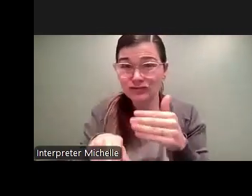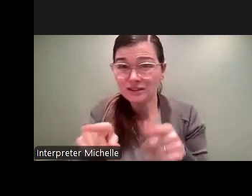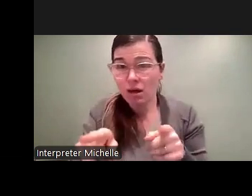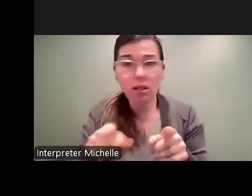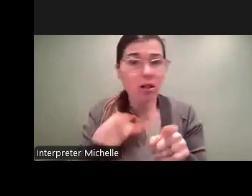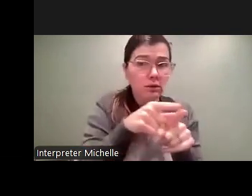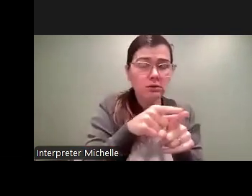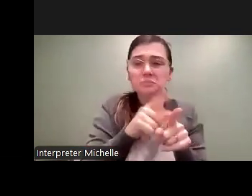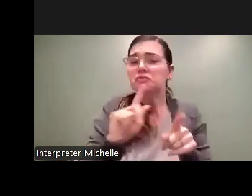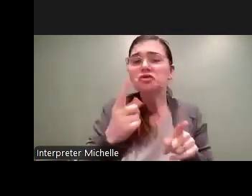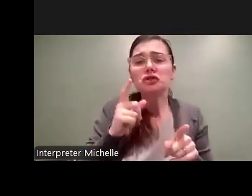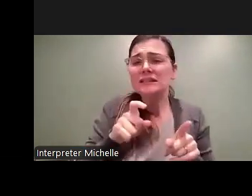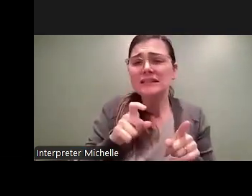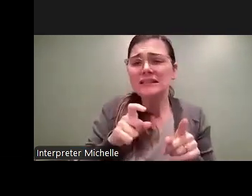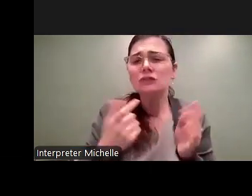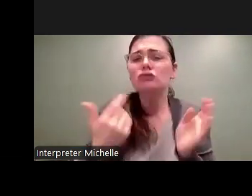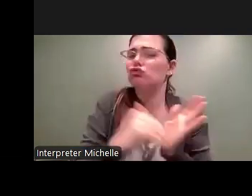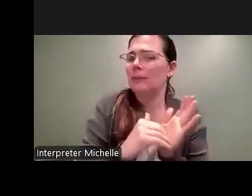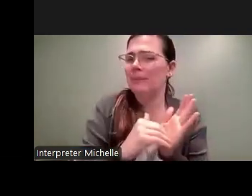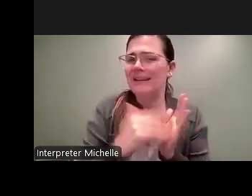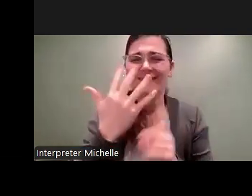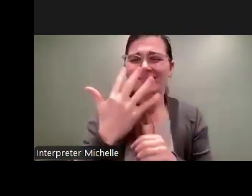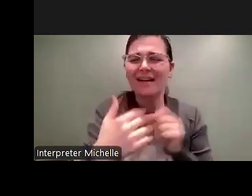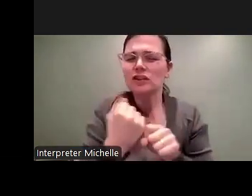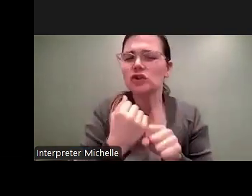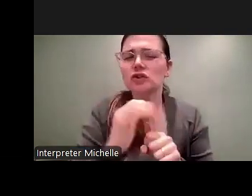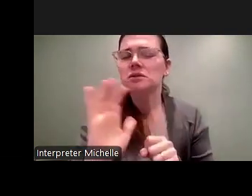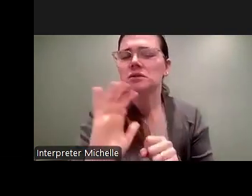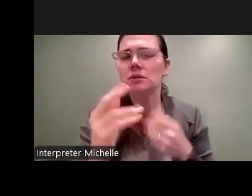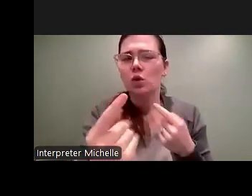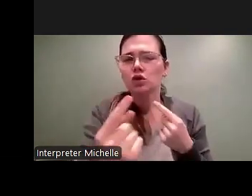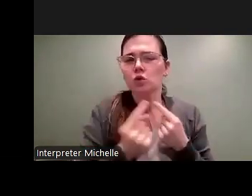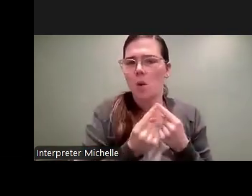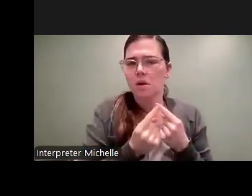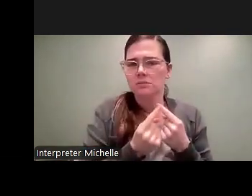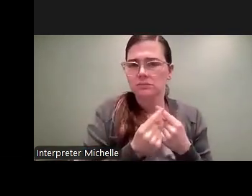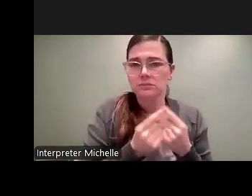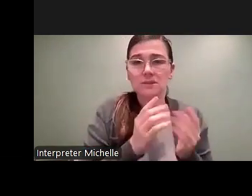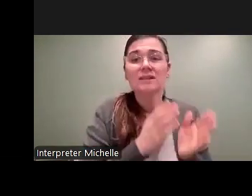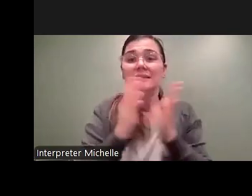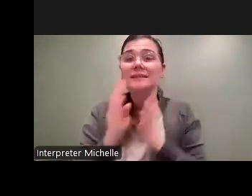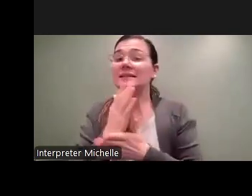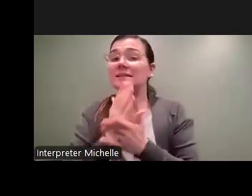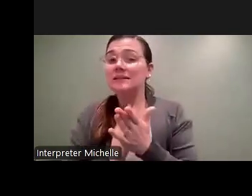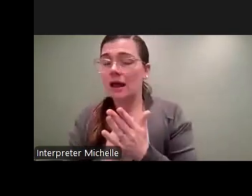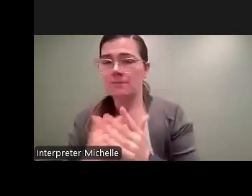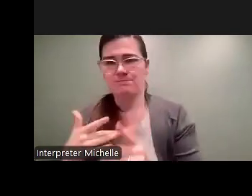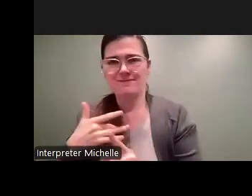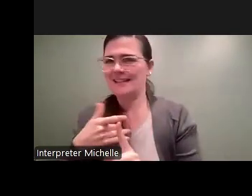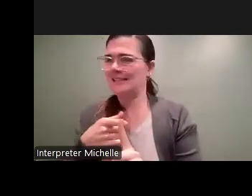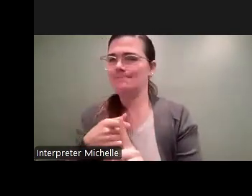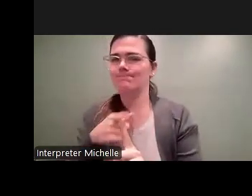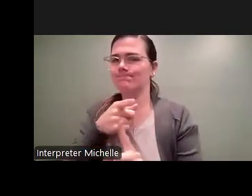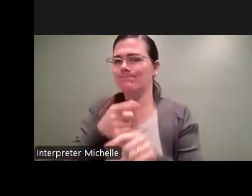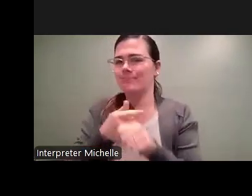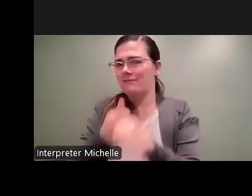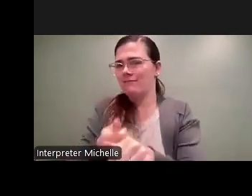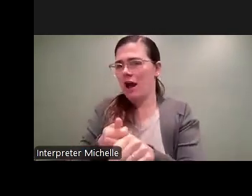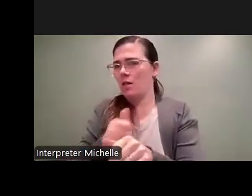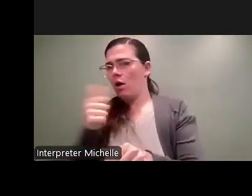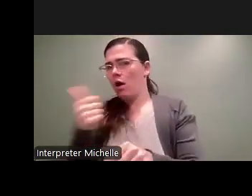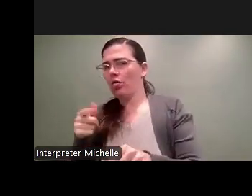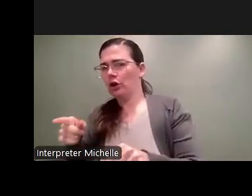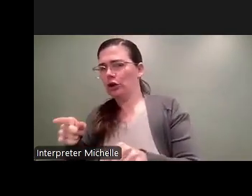some shorter interval than 5 years. And some people, we feel like the risk that there is a precancer that we need